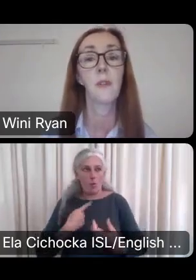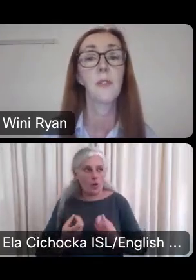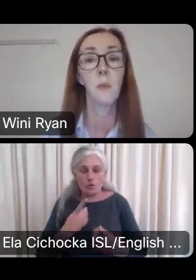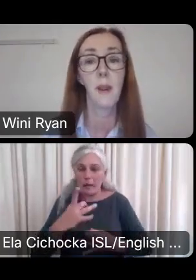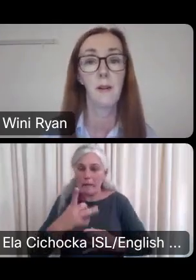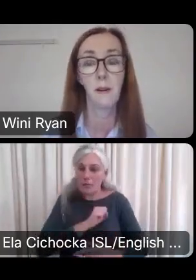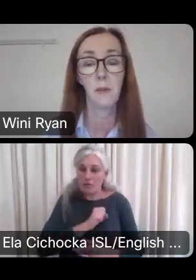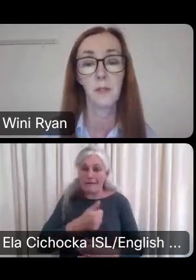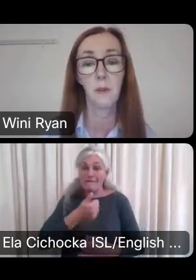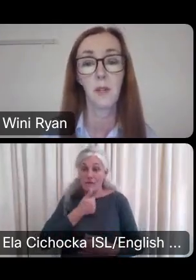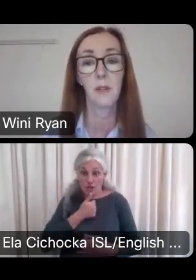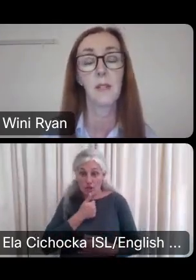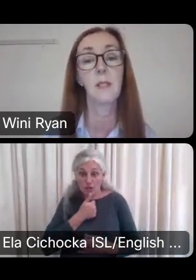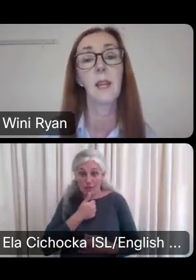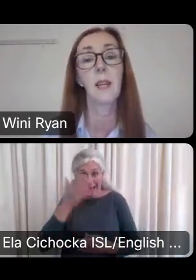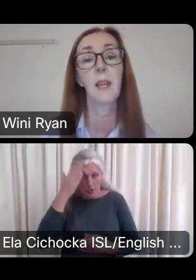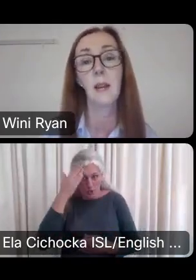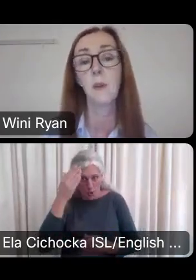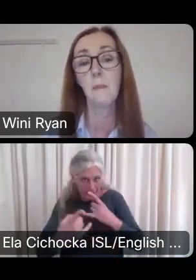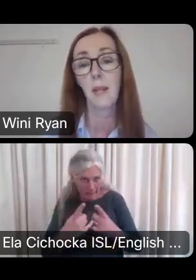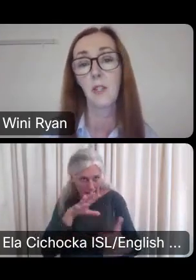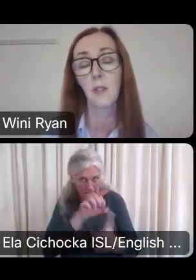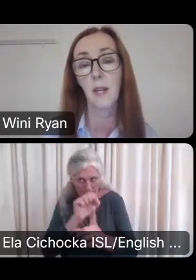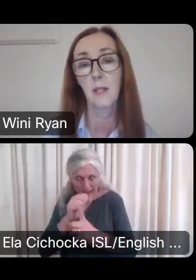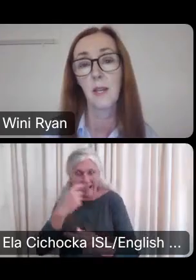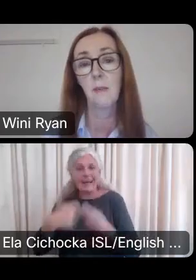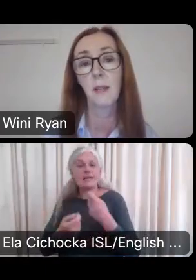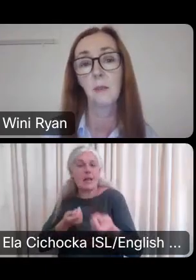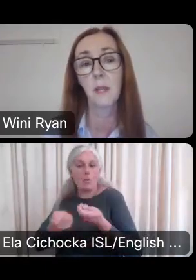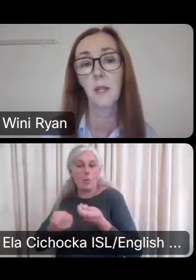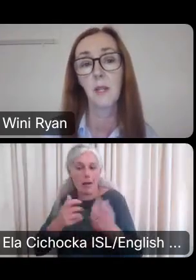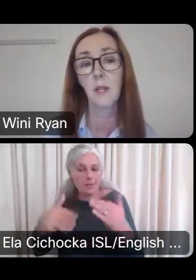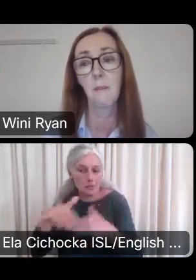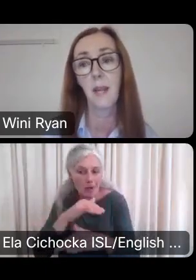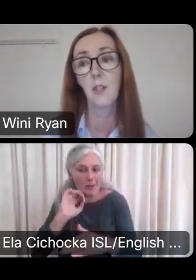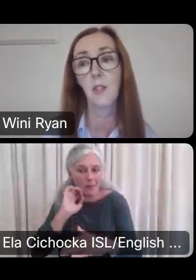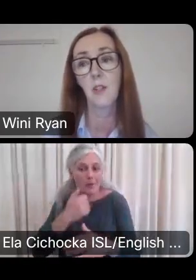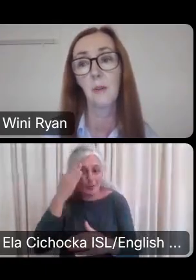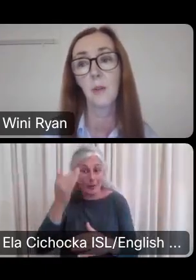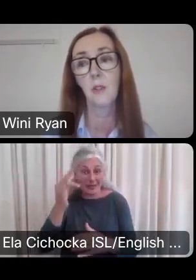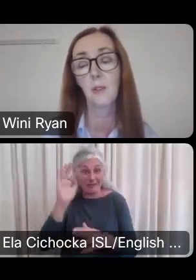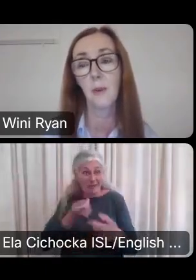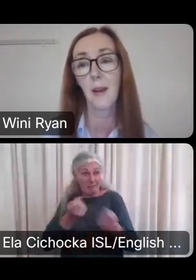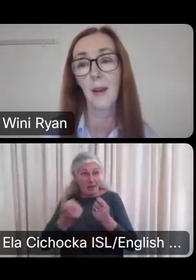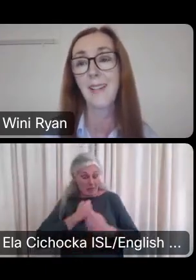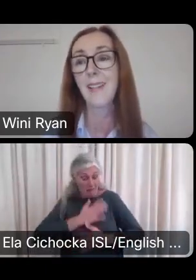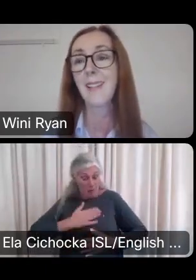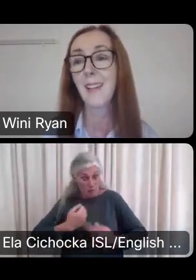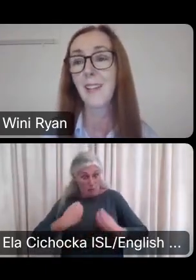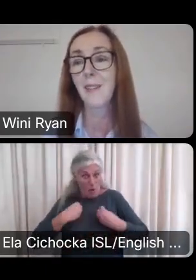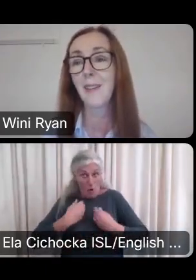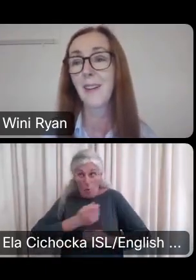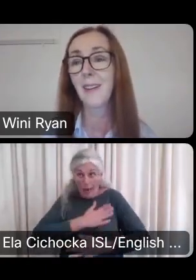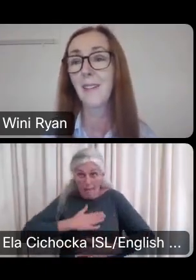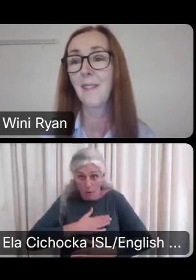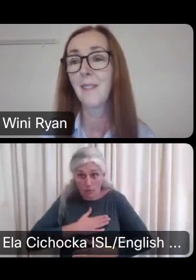you're first aware of what's going on? And secondly, how do you manage that? Because we know if you can manage your emotions well. Thank